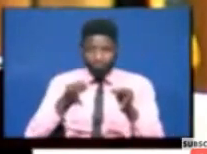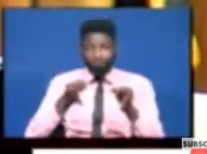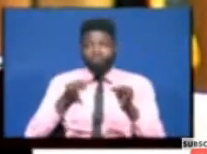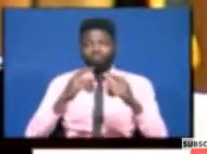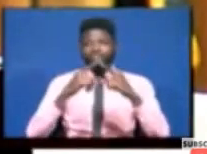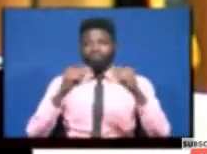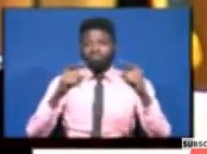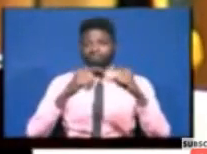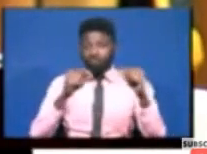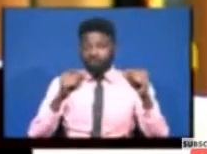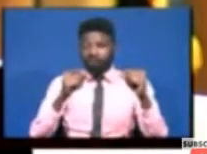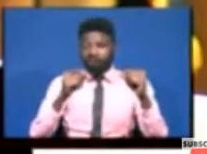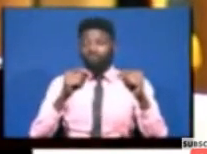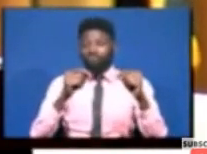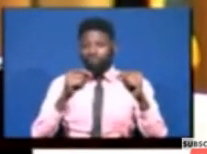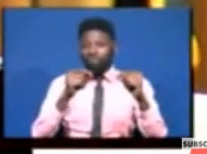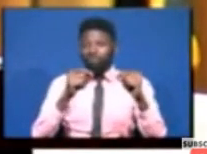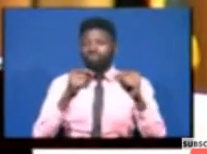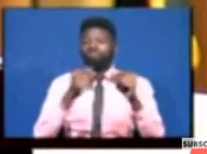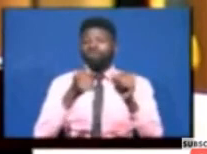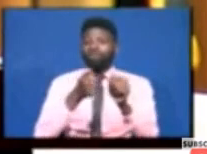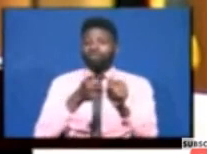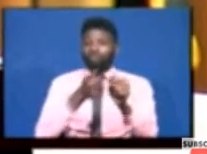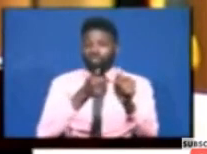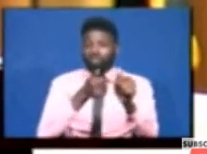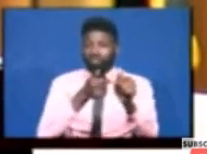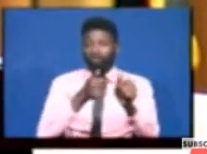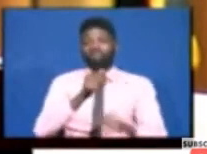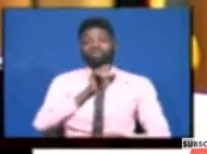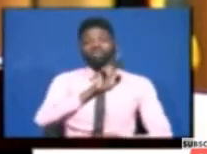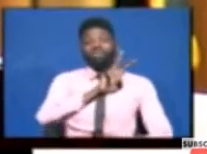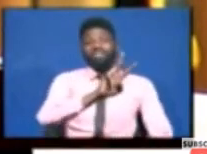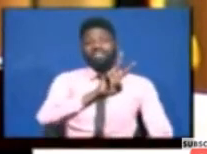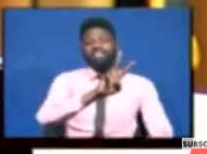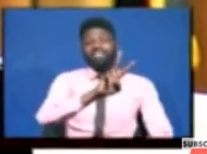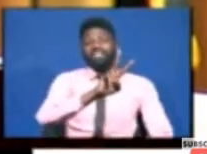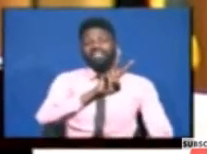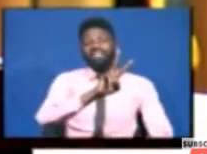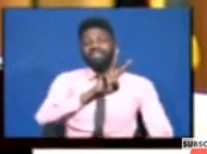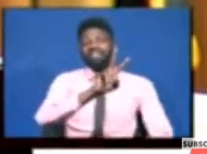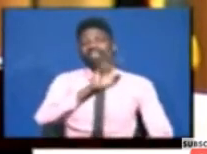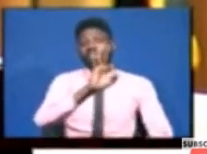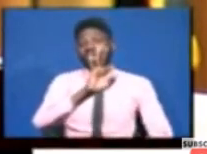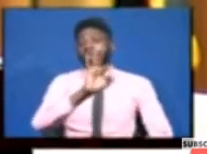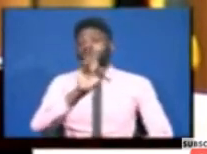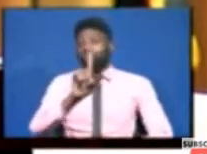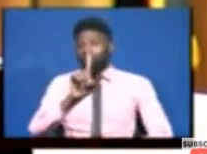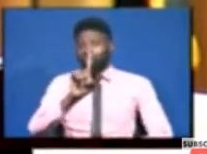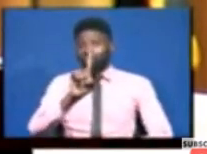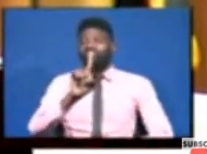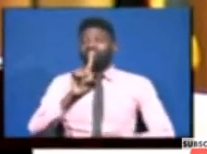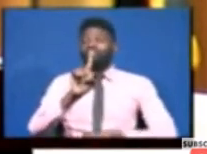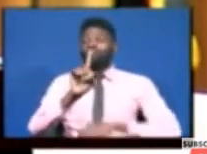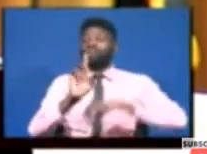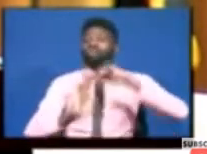pursuant to Rule 23.1 of the Supreme Court Presidential Election Petition Rules